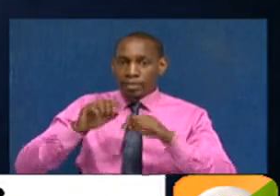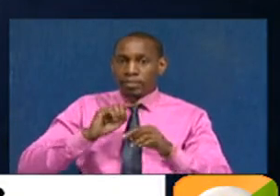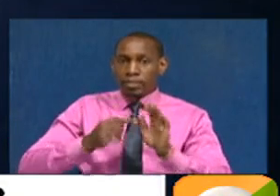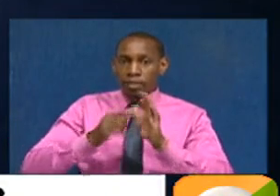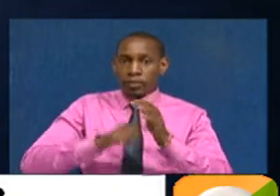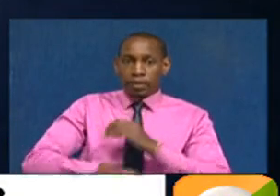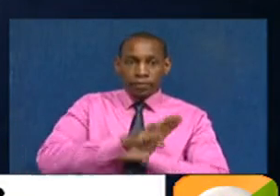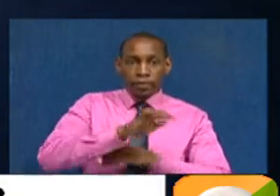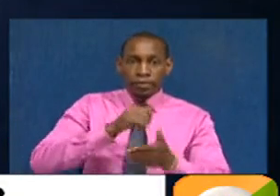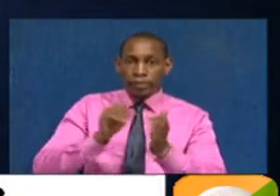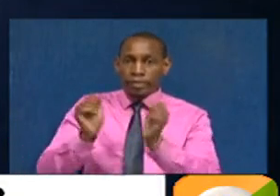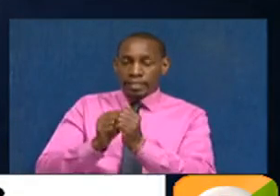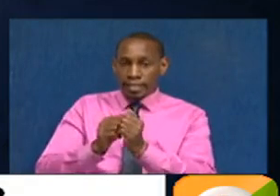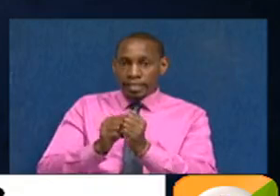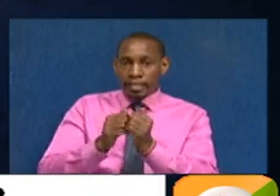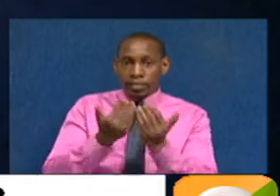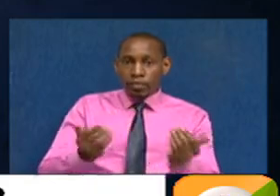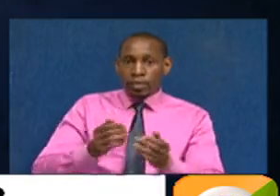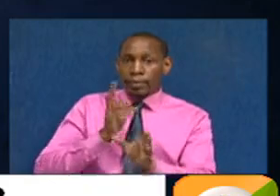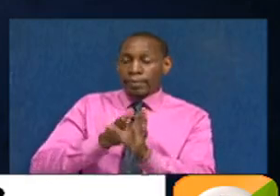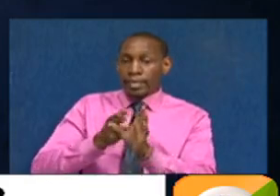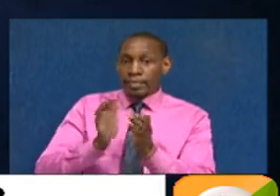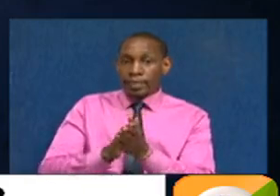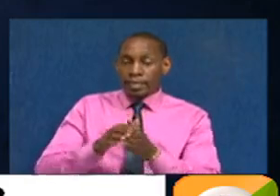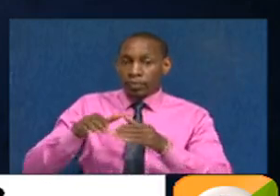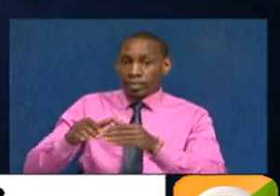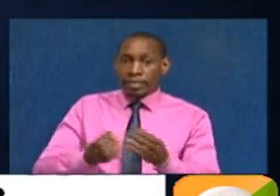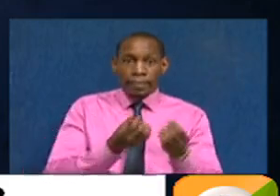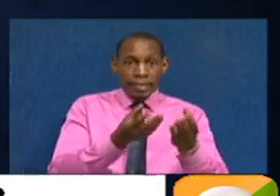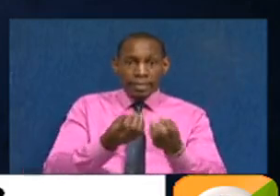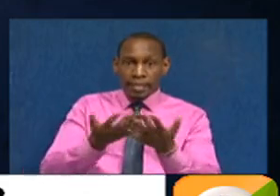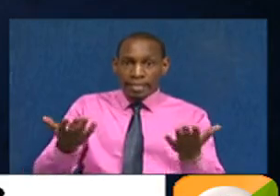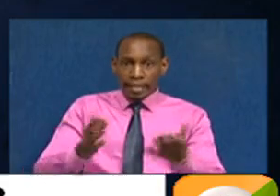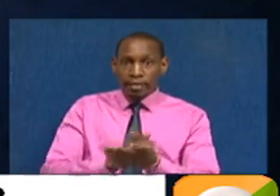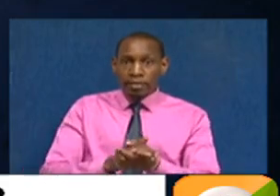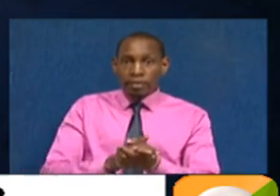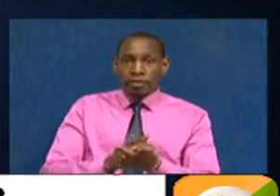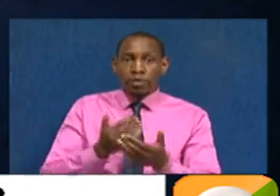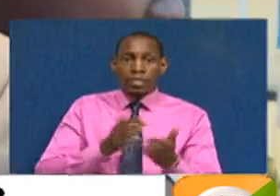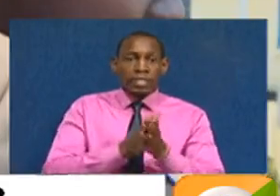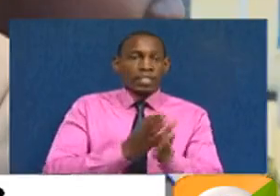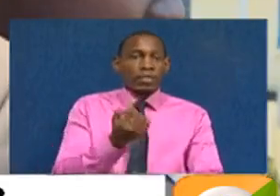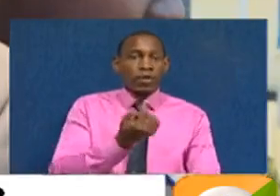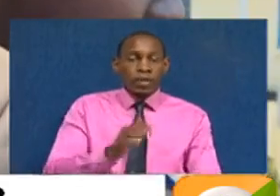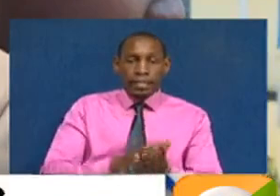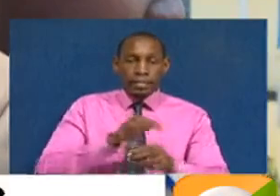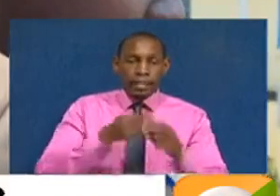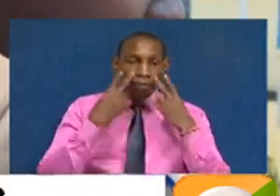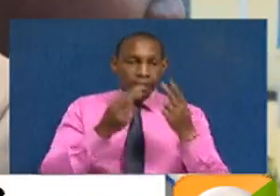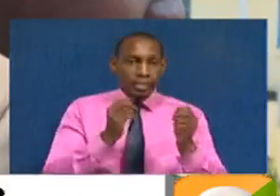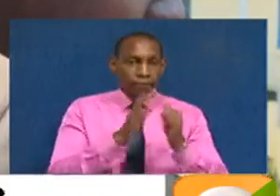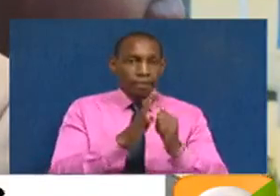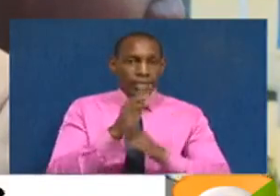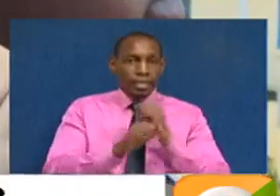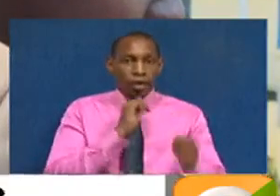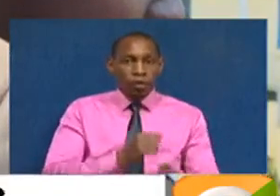that 4 out of 10 adolescents have engaged in sex, with the majority of them just being curious. If you see a 14-year-old, for